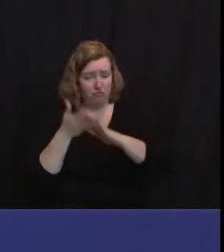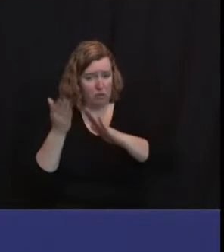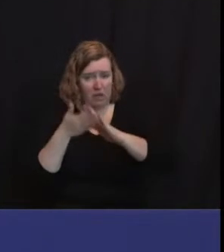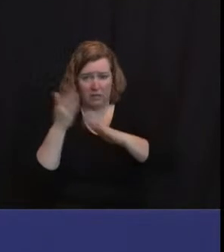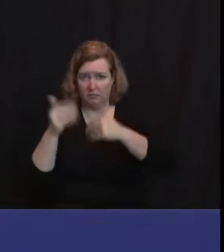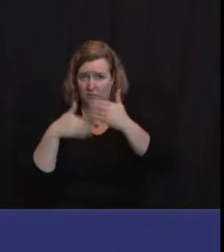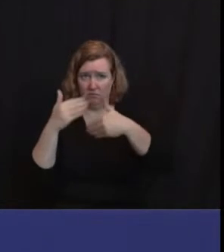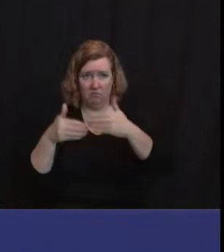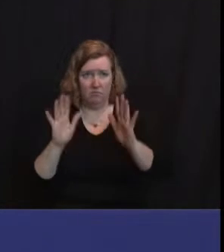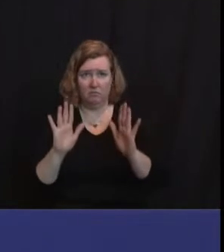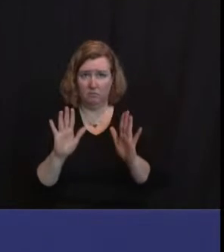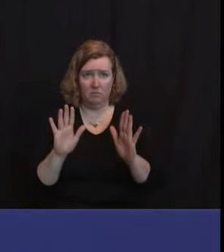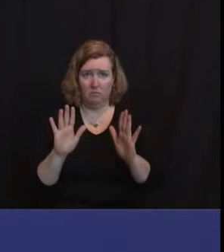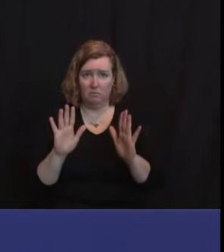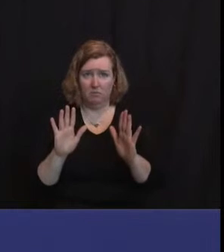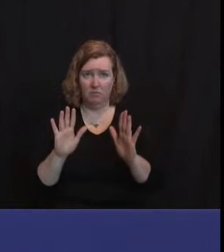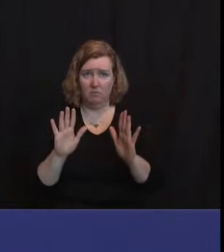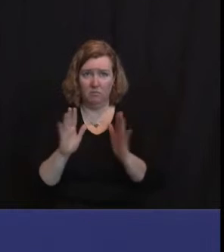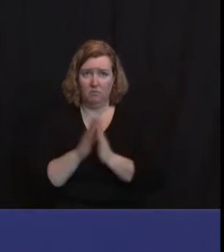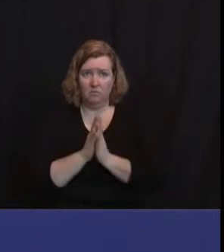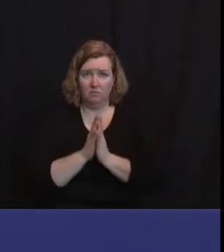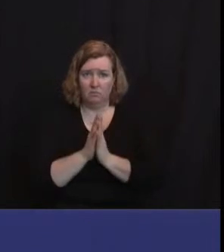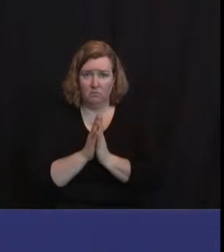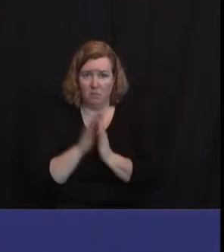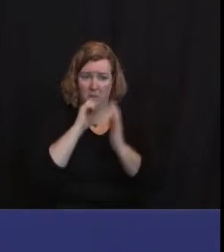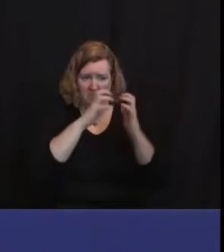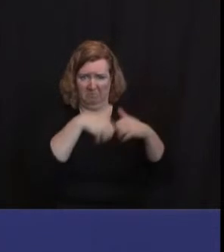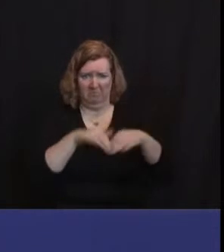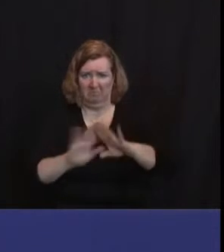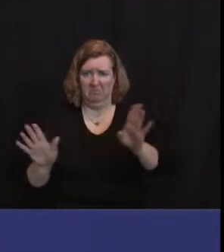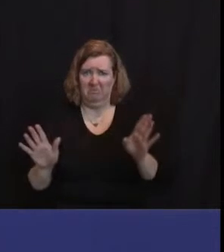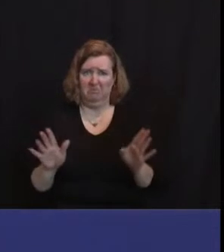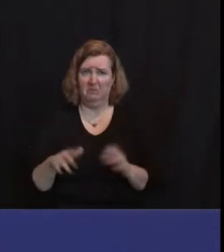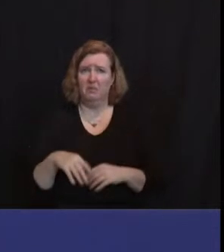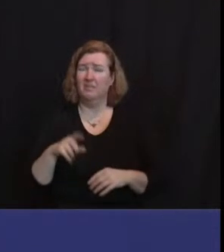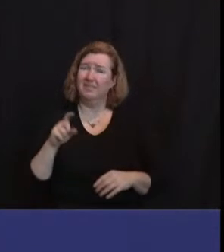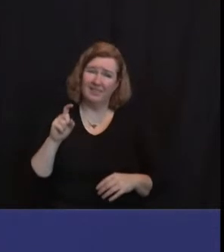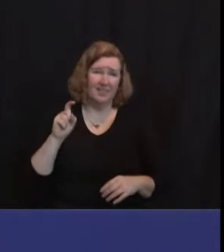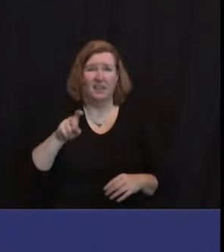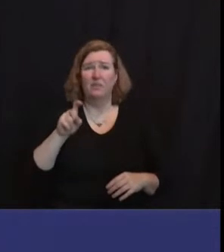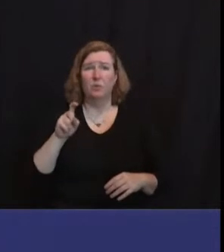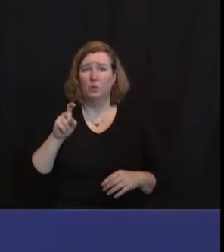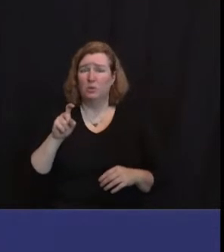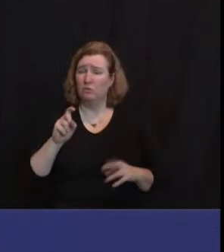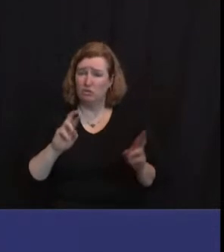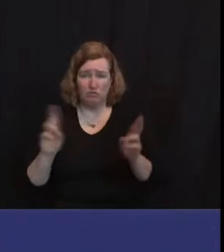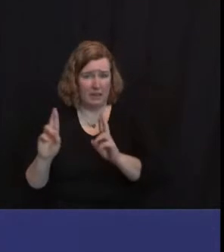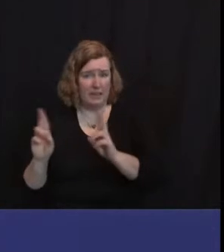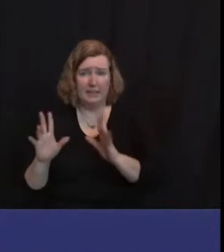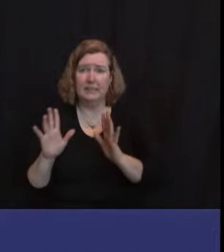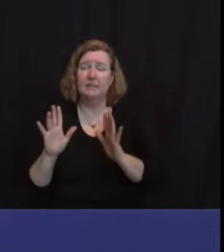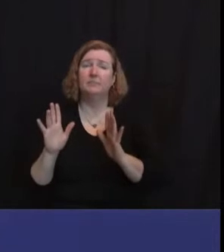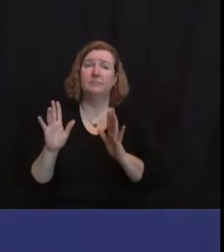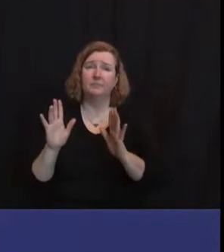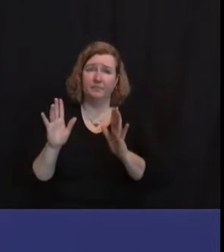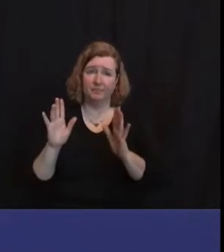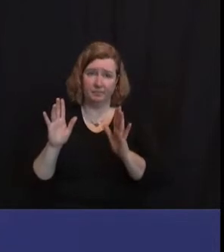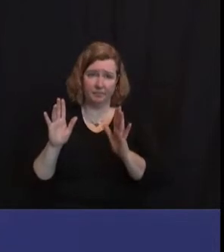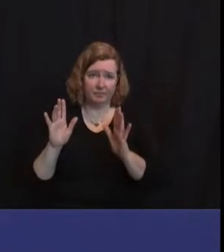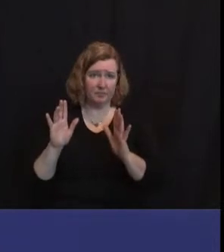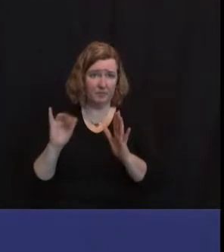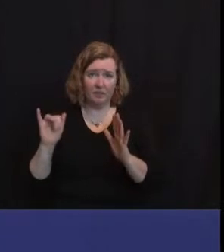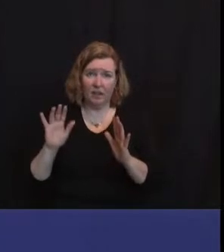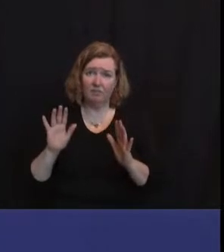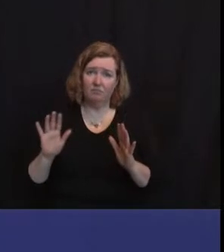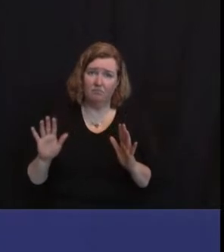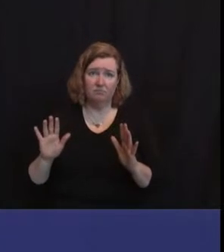I mean, I'm not sure we could go from a Monday to a Tuesday, but this has to continue to be turnkey because of the very question you asked and Eddie answered, which is we